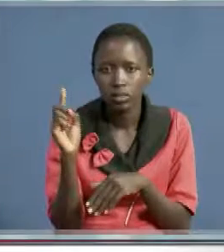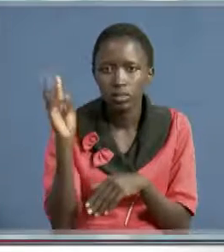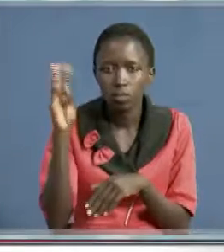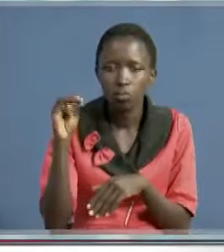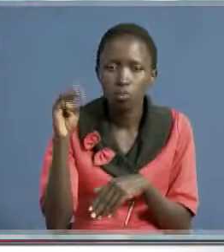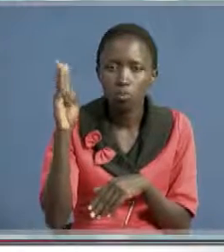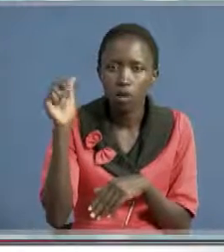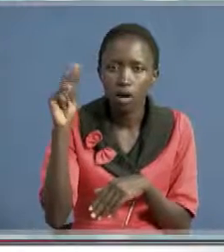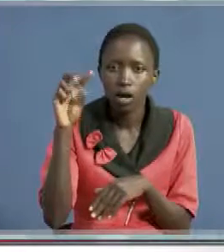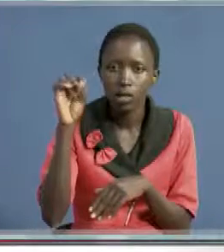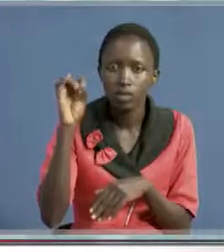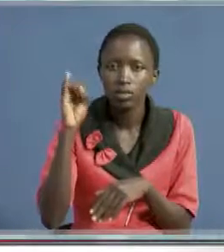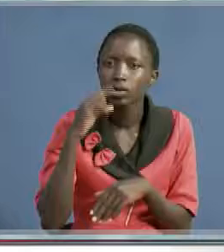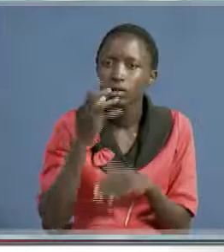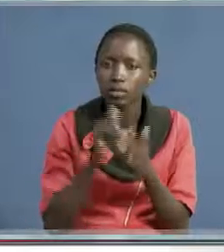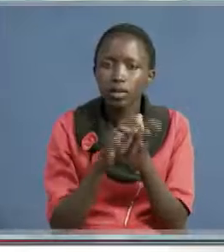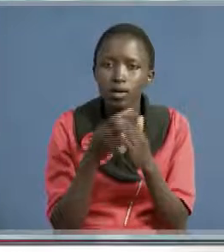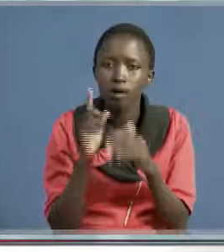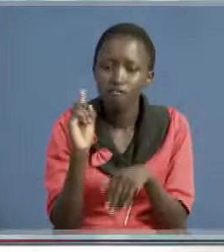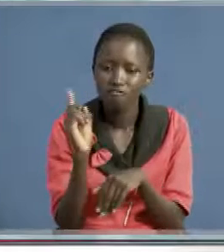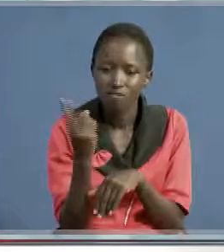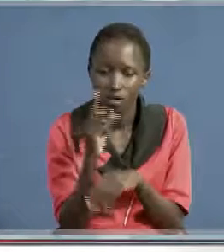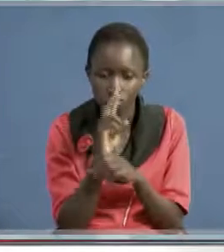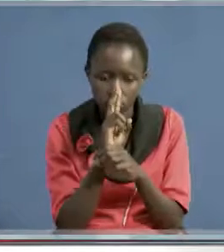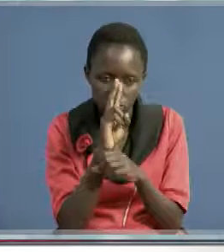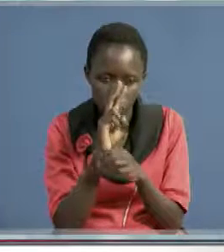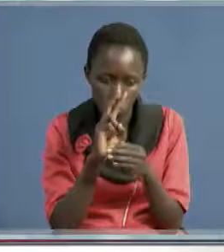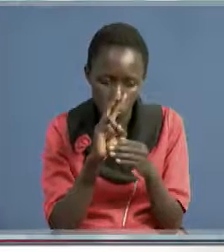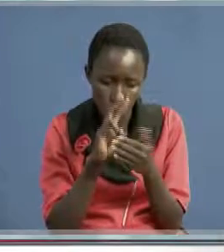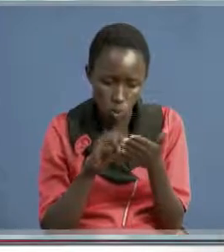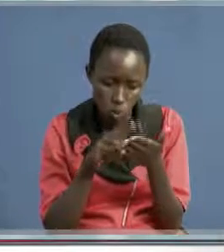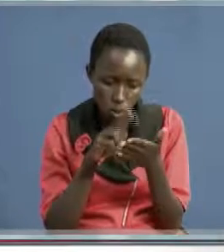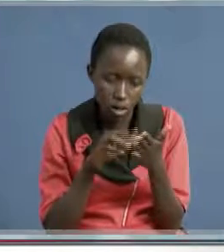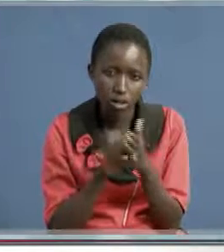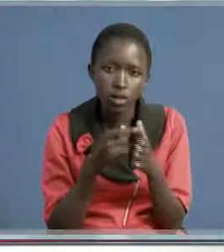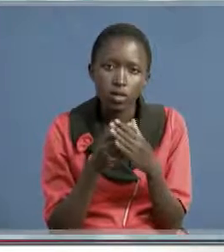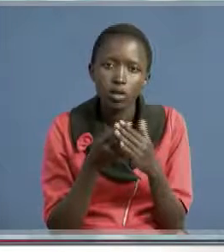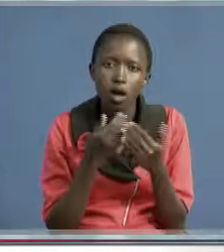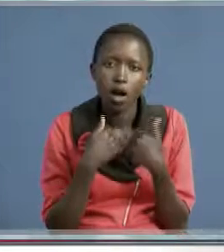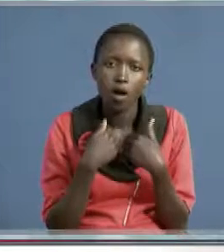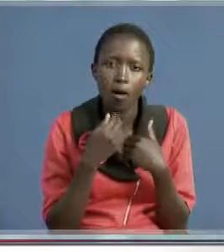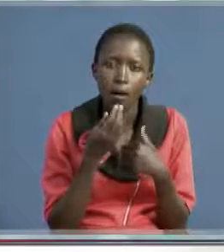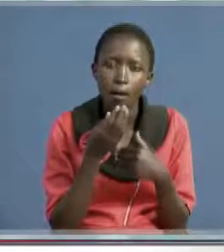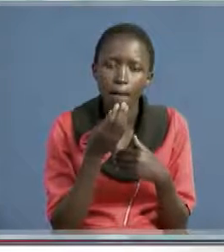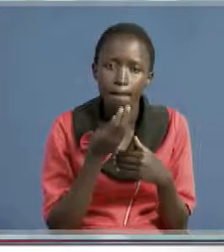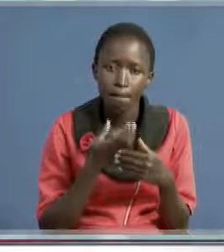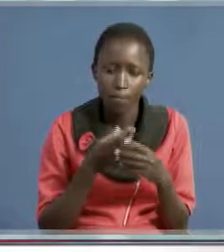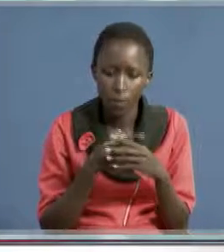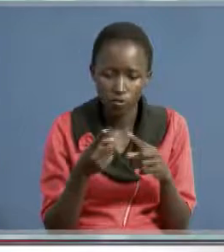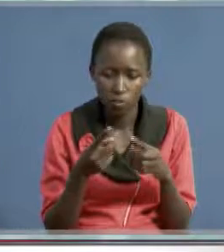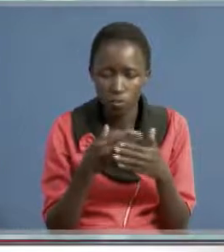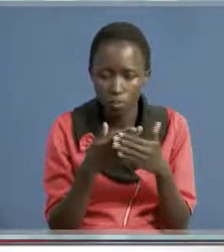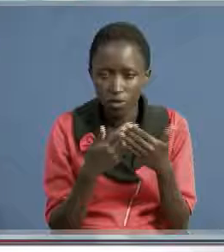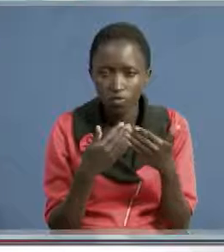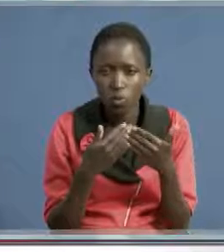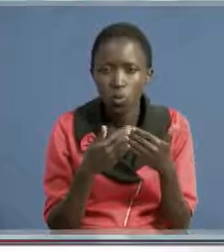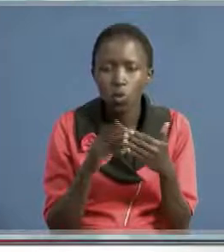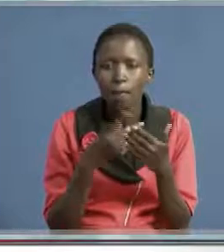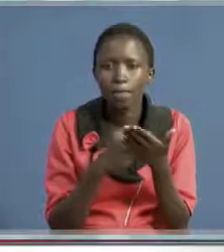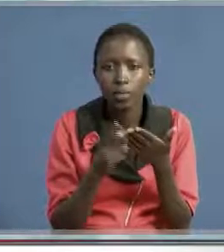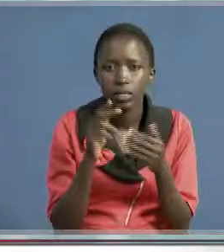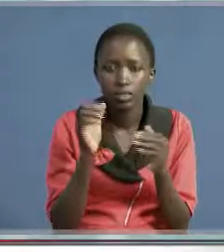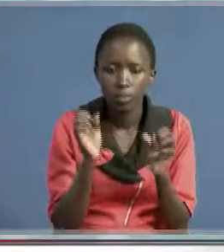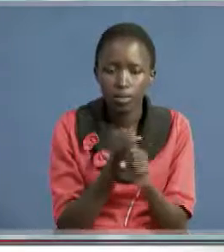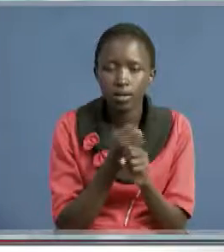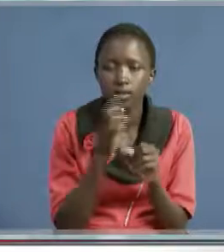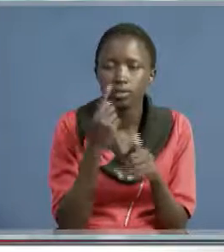Kiunjuri say that the government will first audit farmers who are owed money before any payment is made. Cabinet Secretary